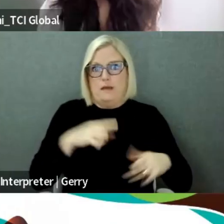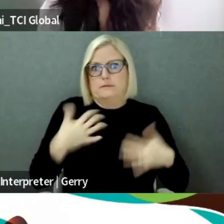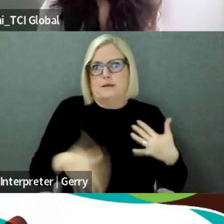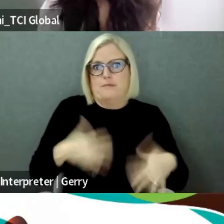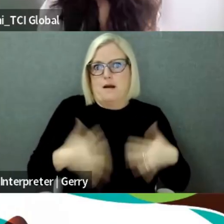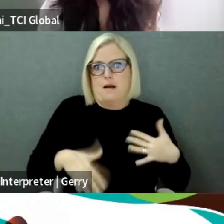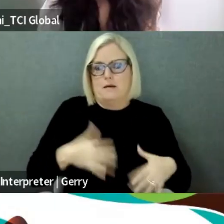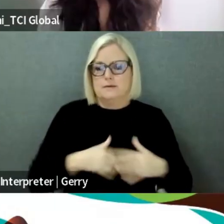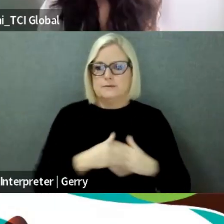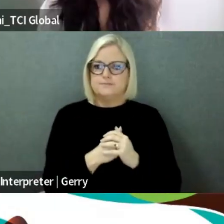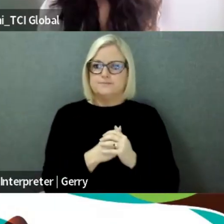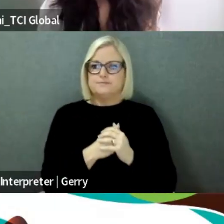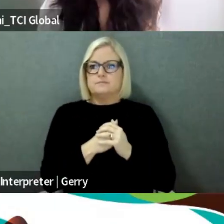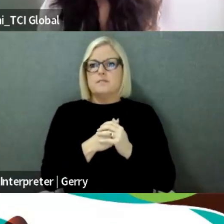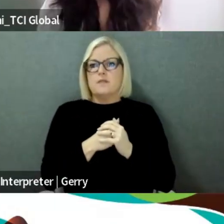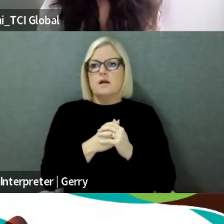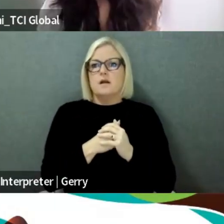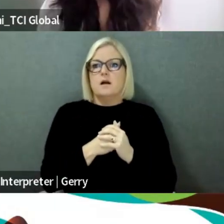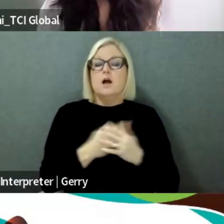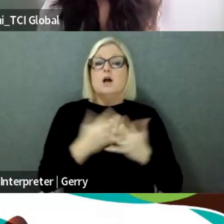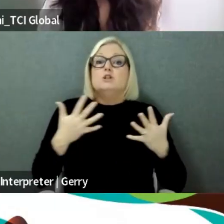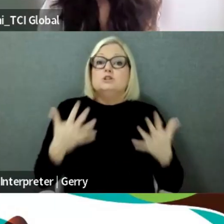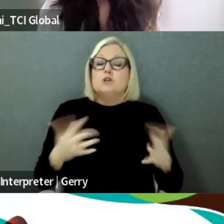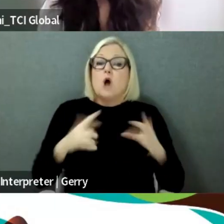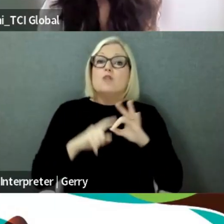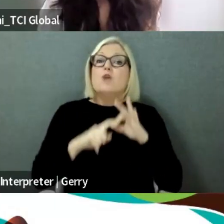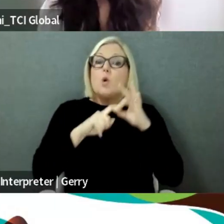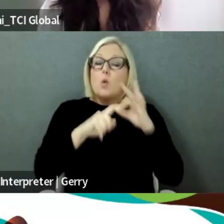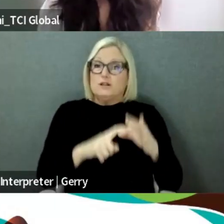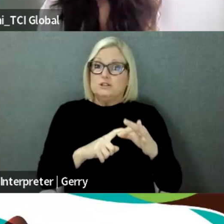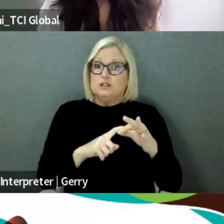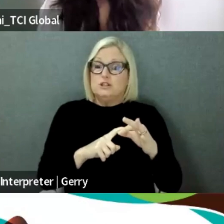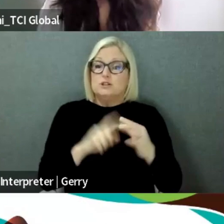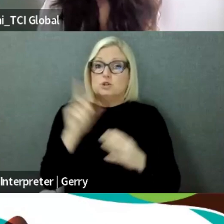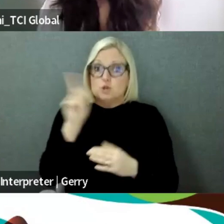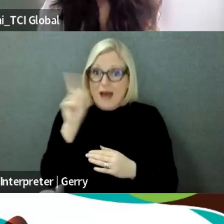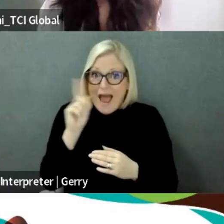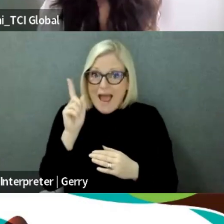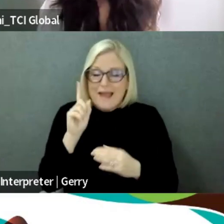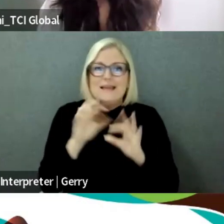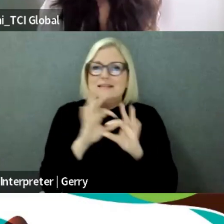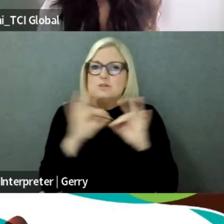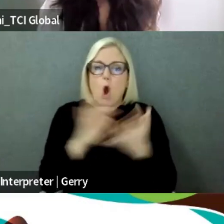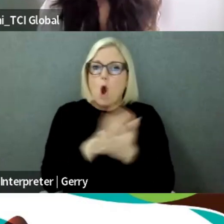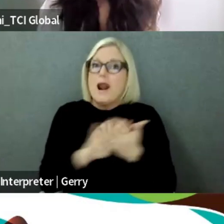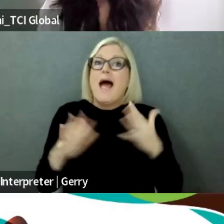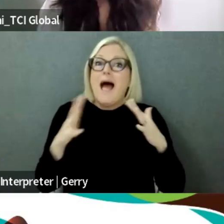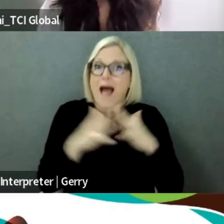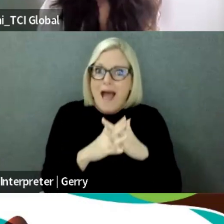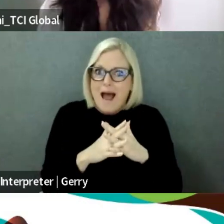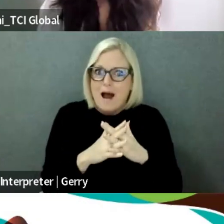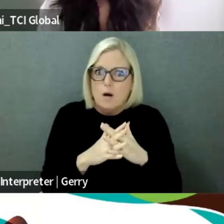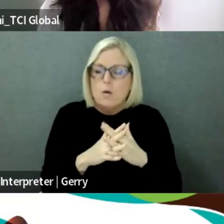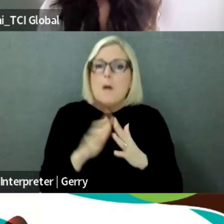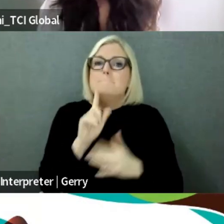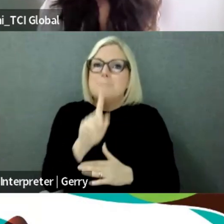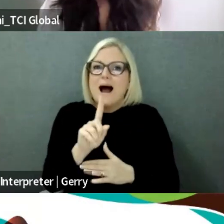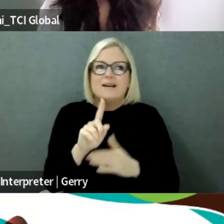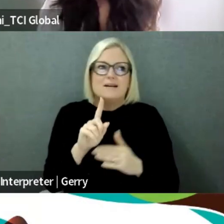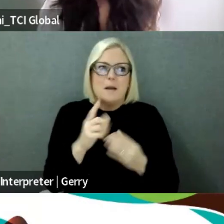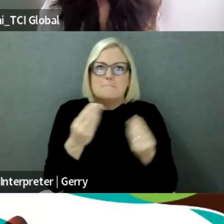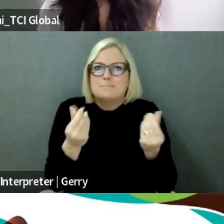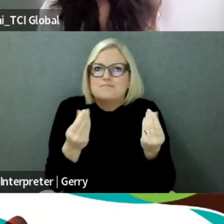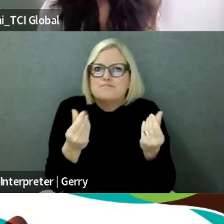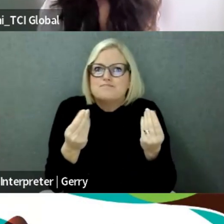partners. So the question for donors is not whether to engage, but how to resource and shift power to them. And